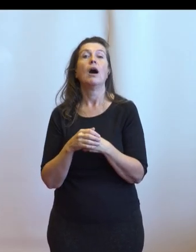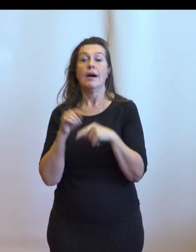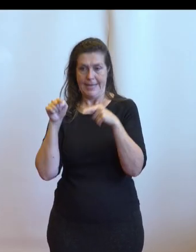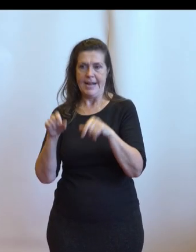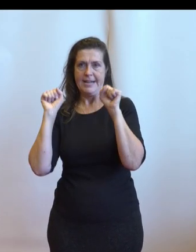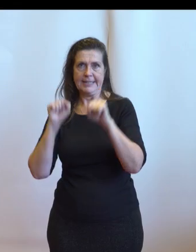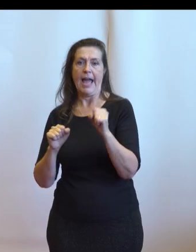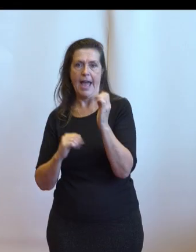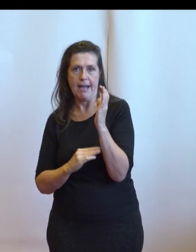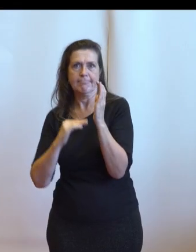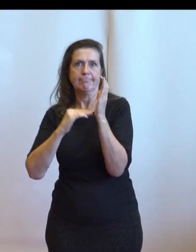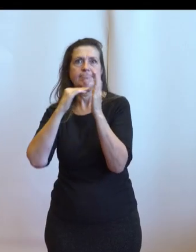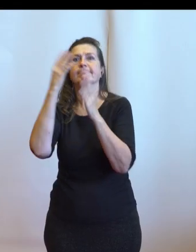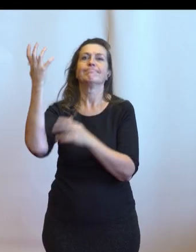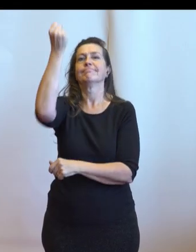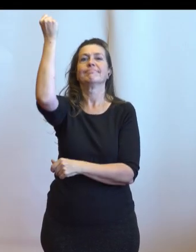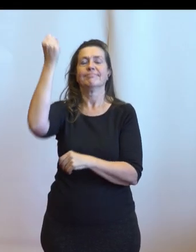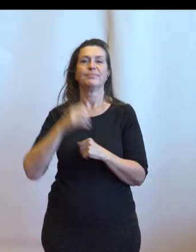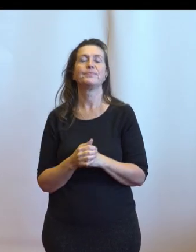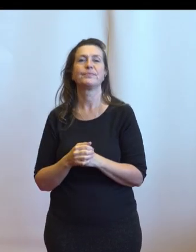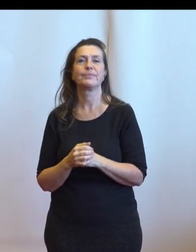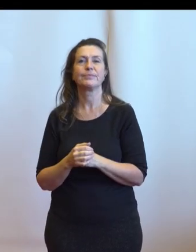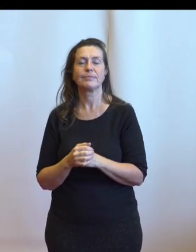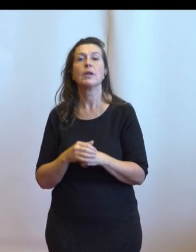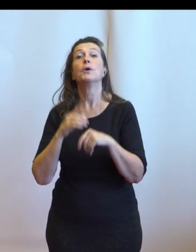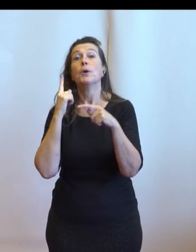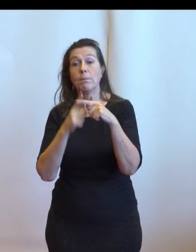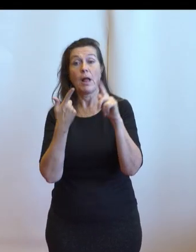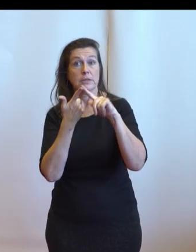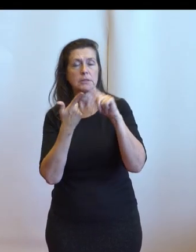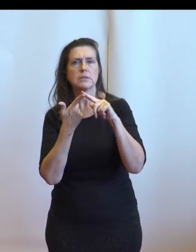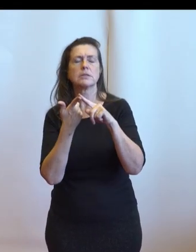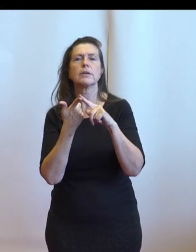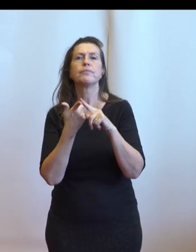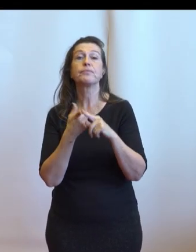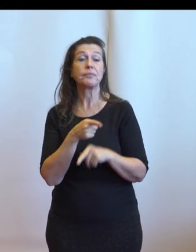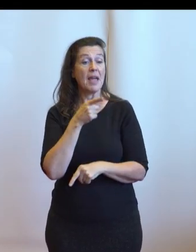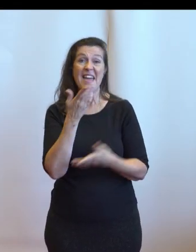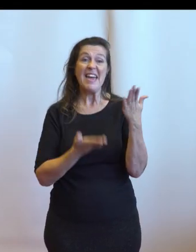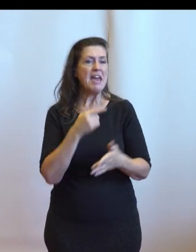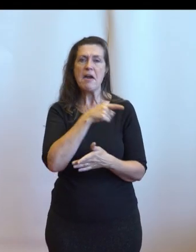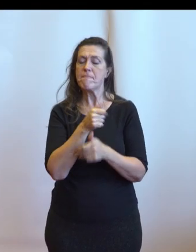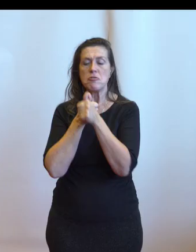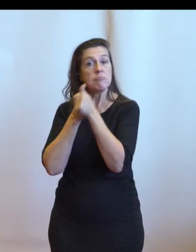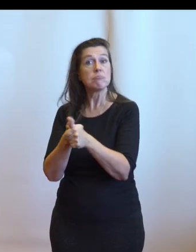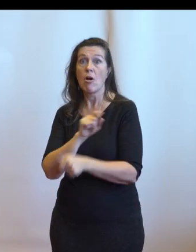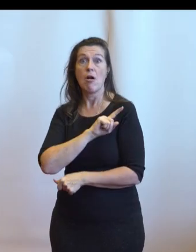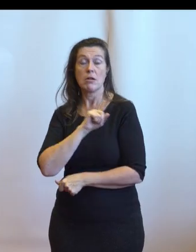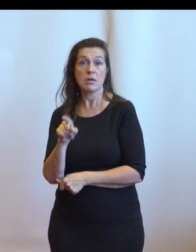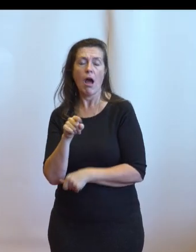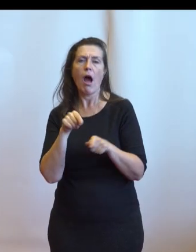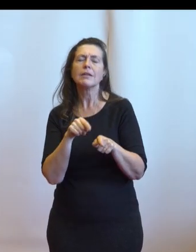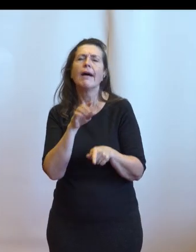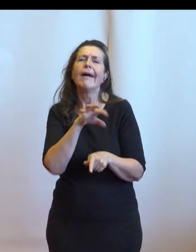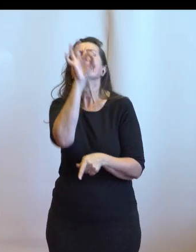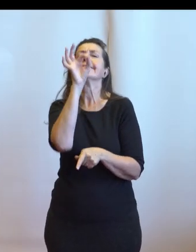success. And we thought that it would be also good to define non-compliance with the standards of the market as an exception. So